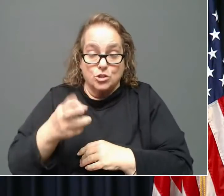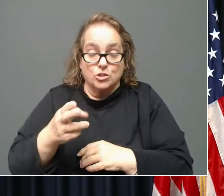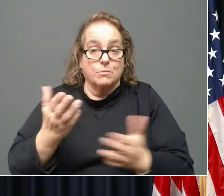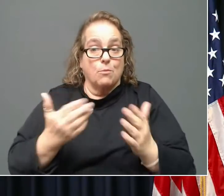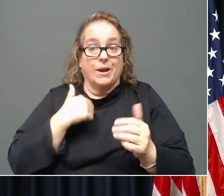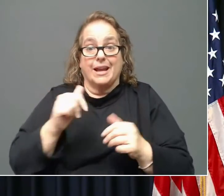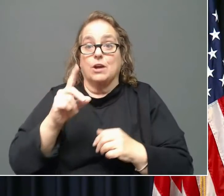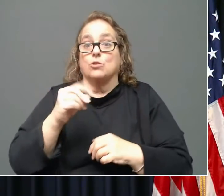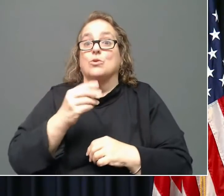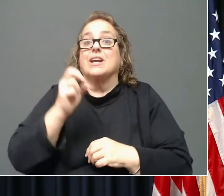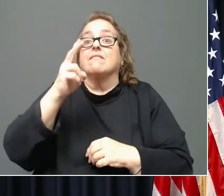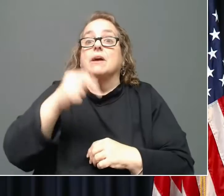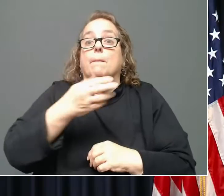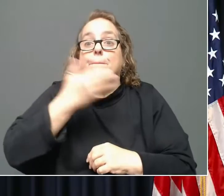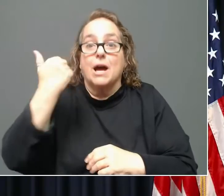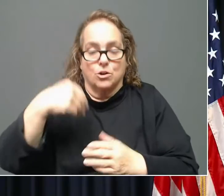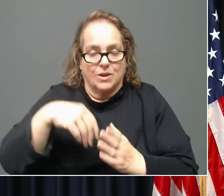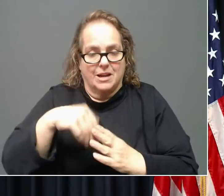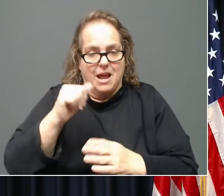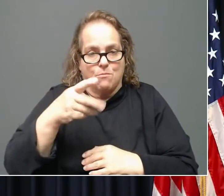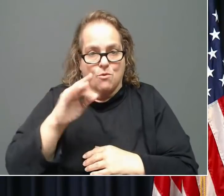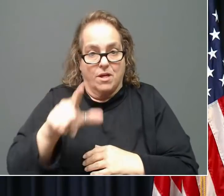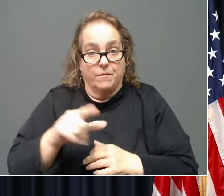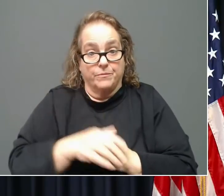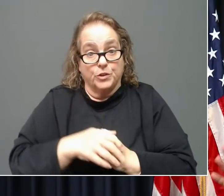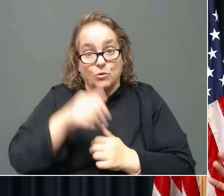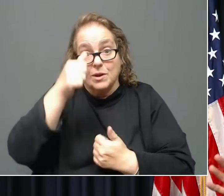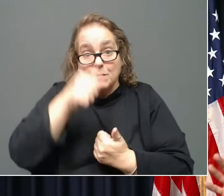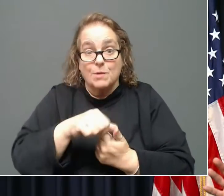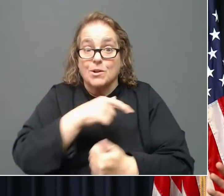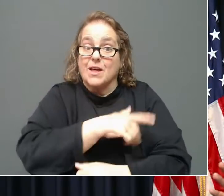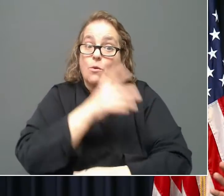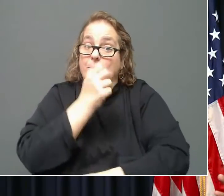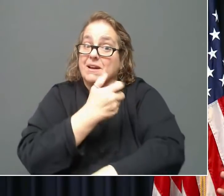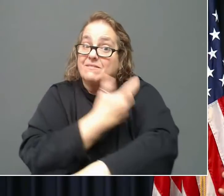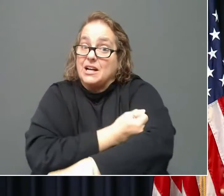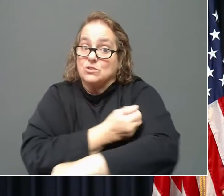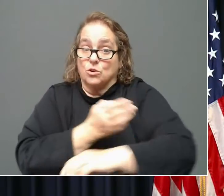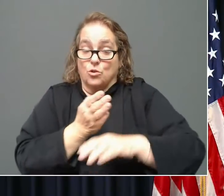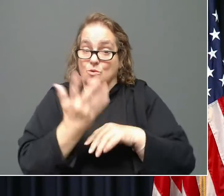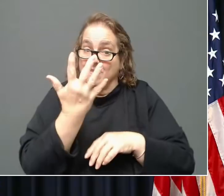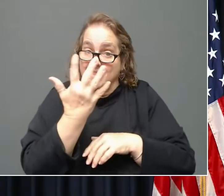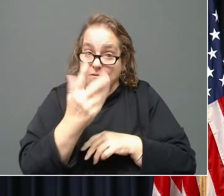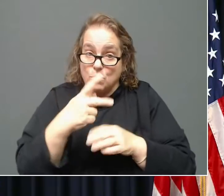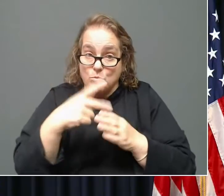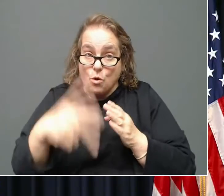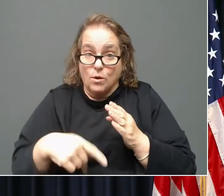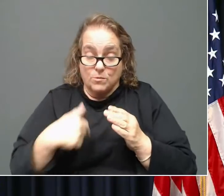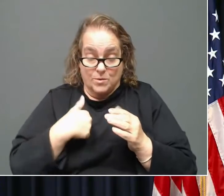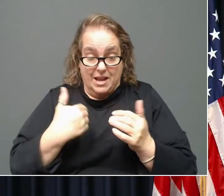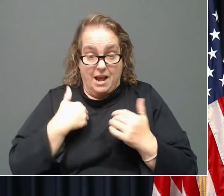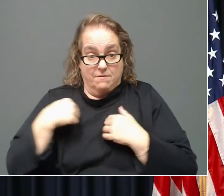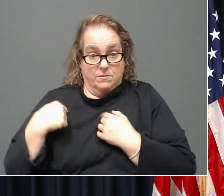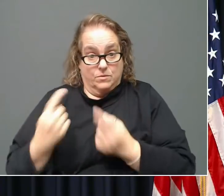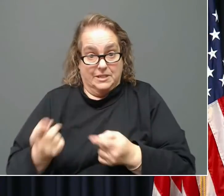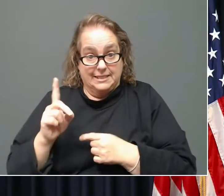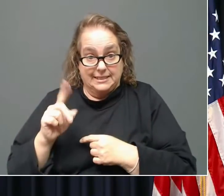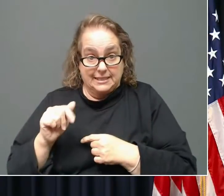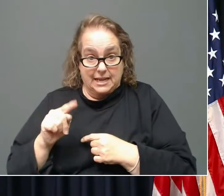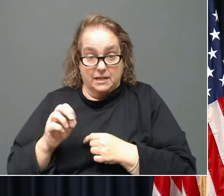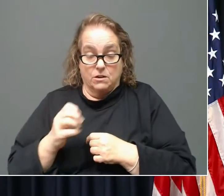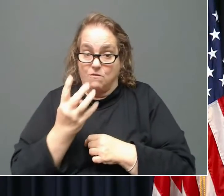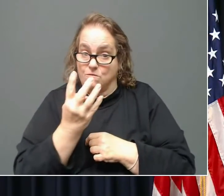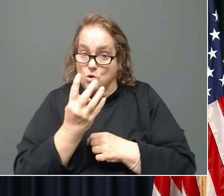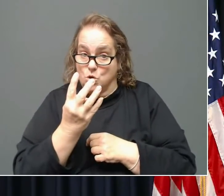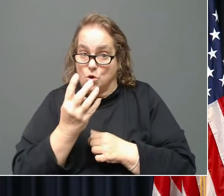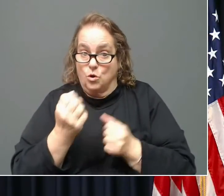April. Remember, they're going to be vaccinated, through 5 programs we've had to date, 4 of which are going to continue, 1 of